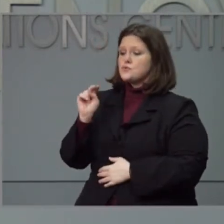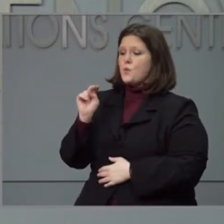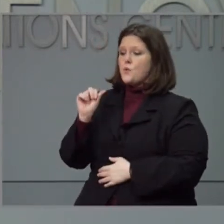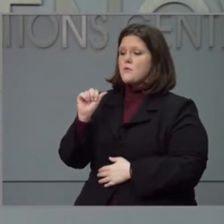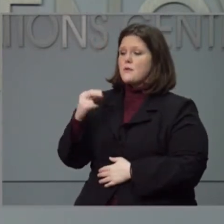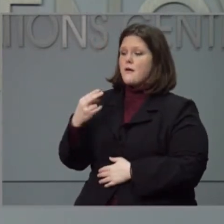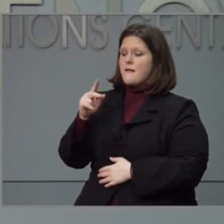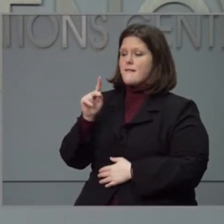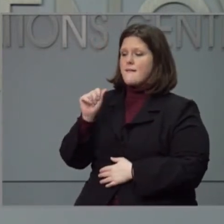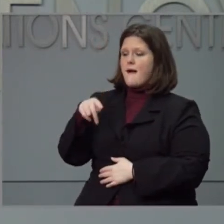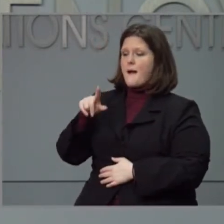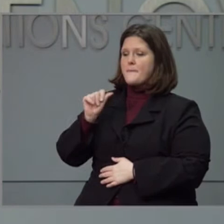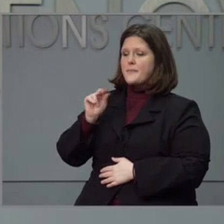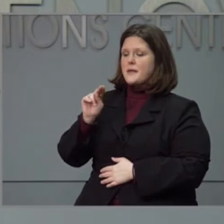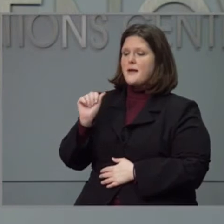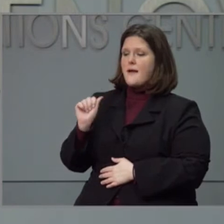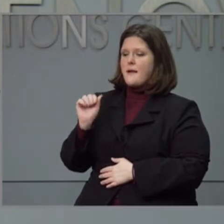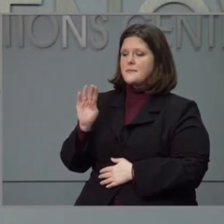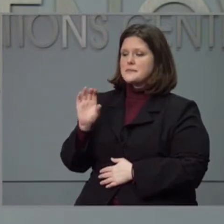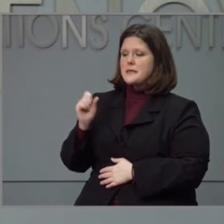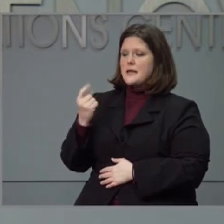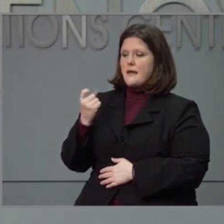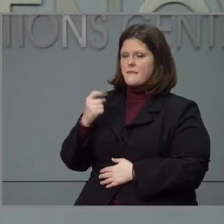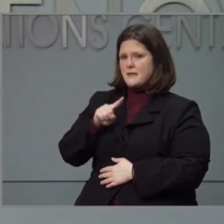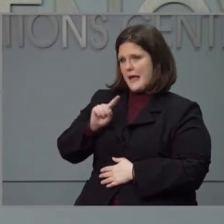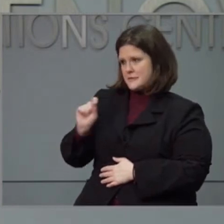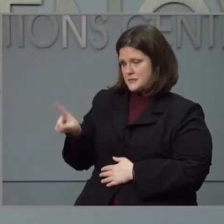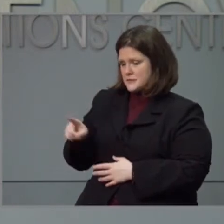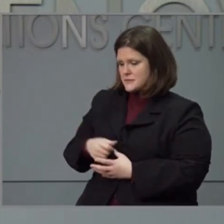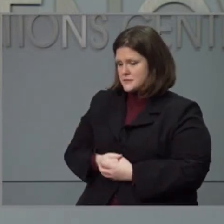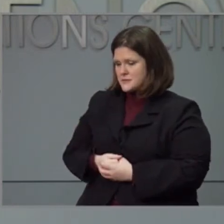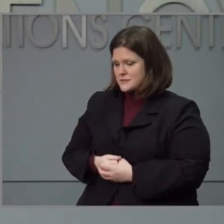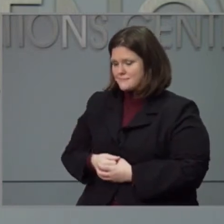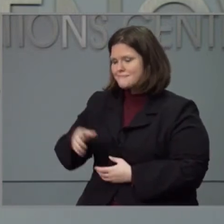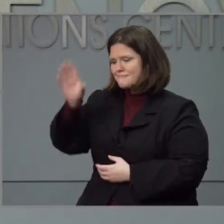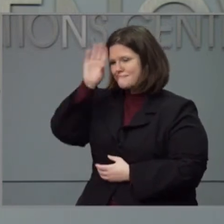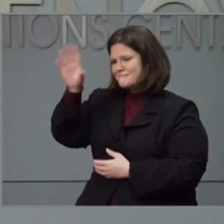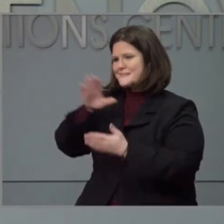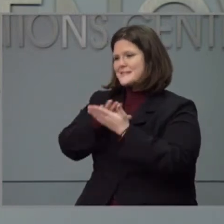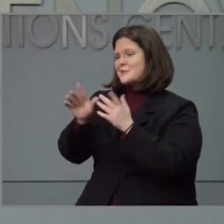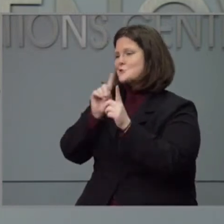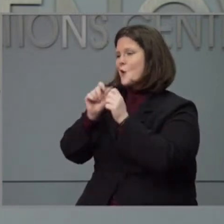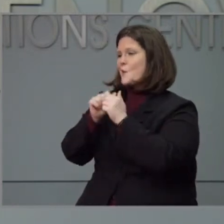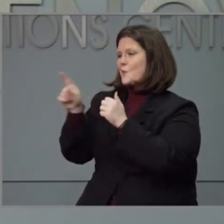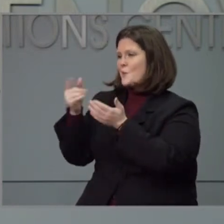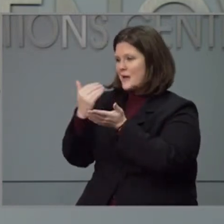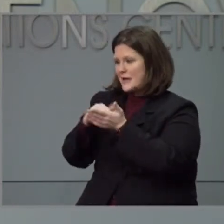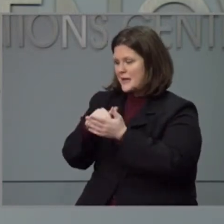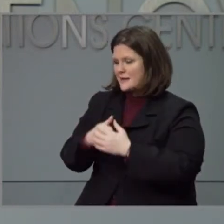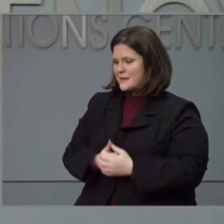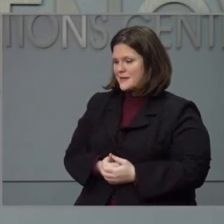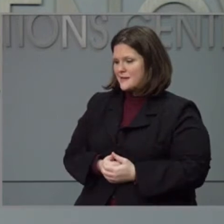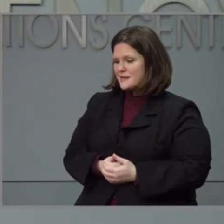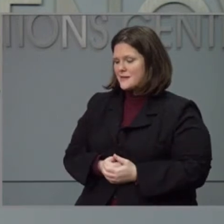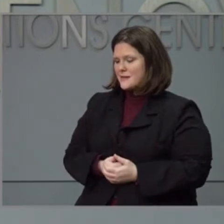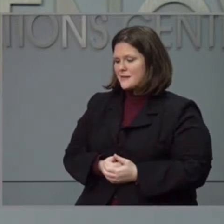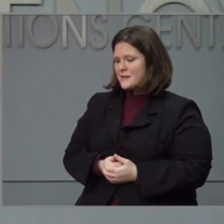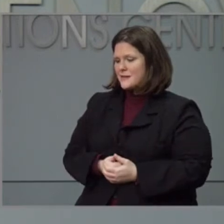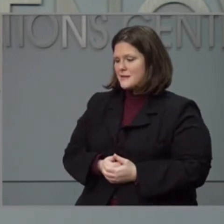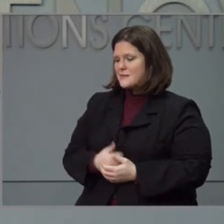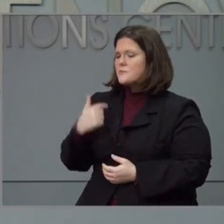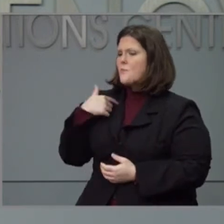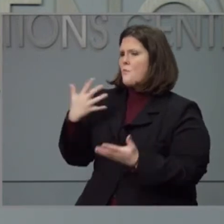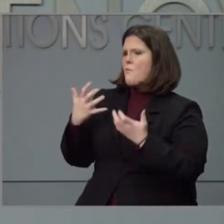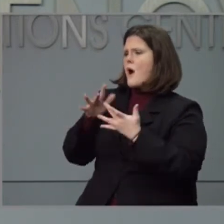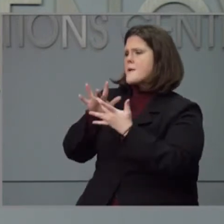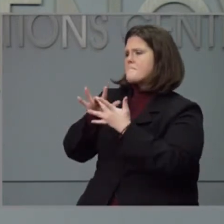Dr. Cohen, good afternoon. Nice to talk with you again. I wanted to reach out to you about some of the